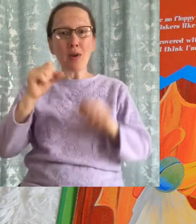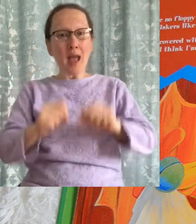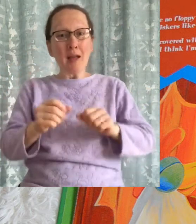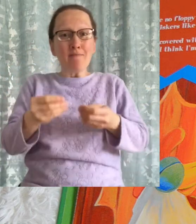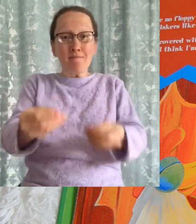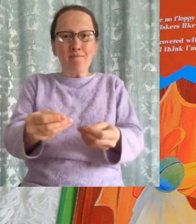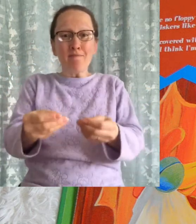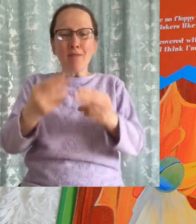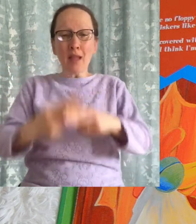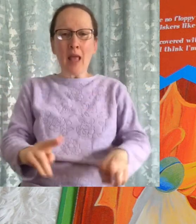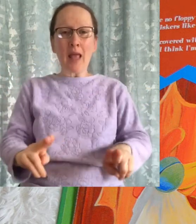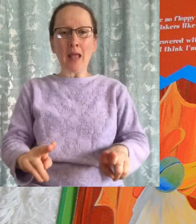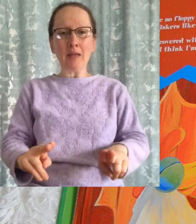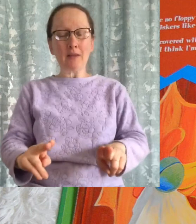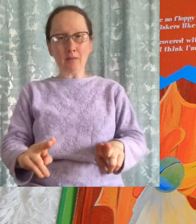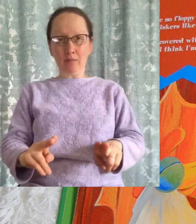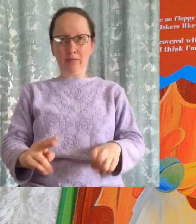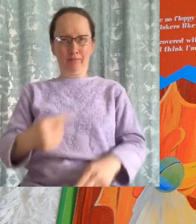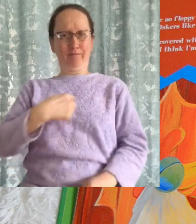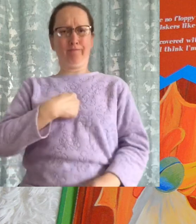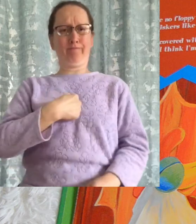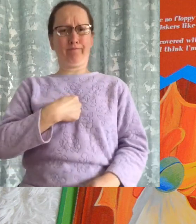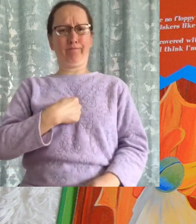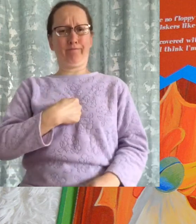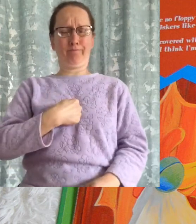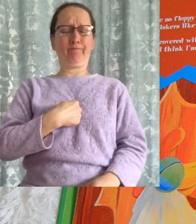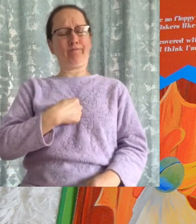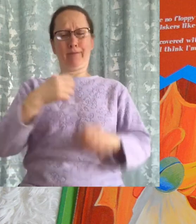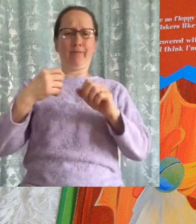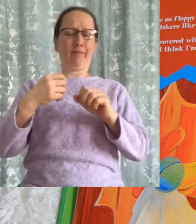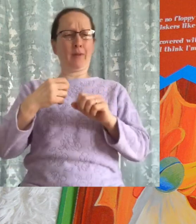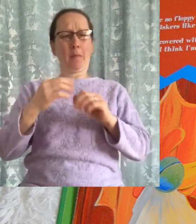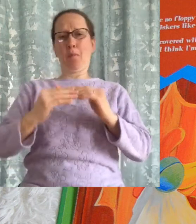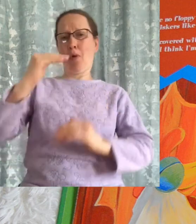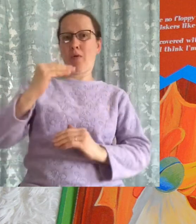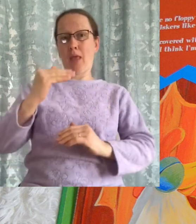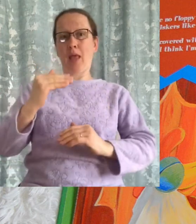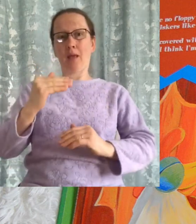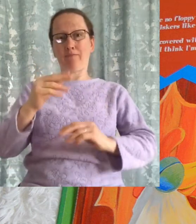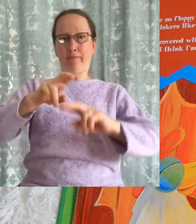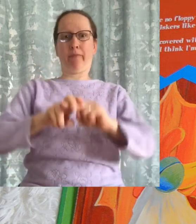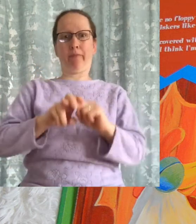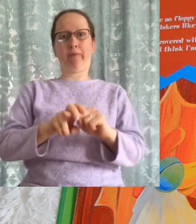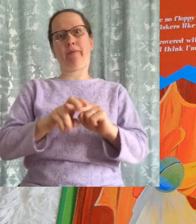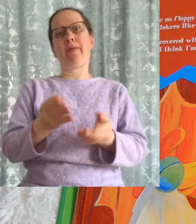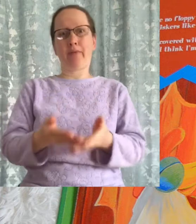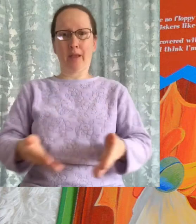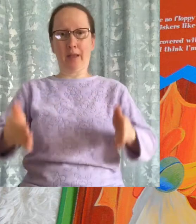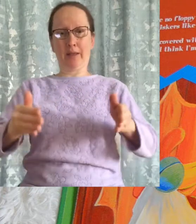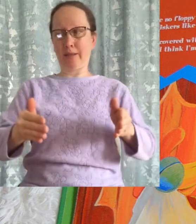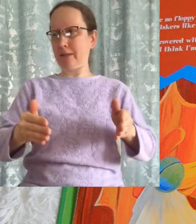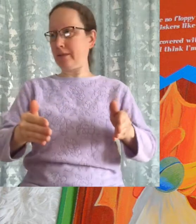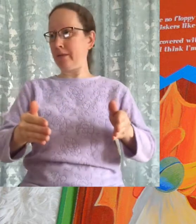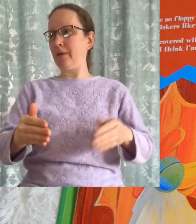can lay eggs. There's more to this chicken than warming the nest. From my point of view, I'd